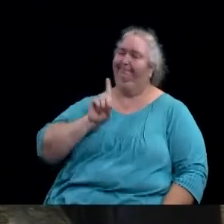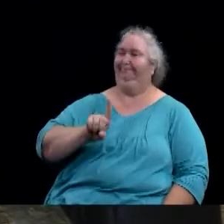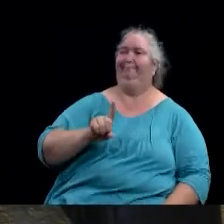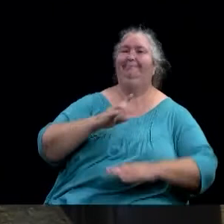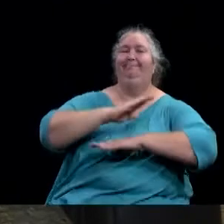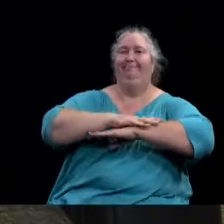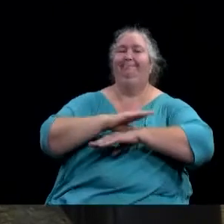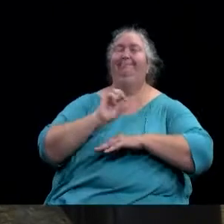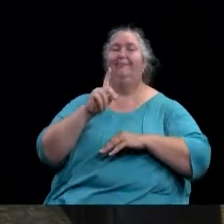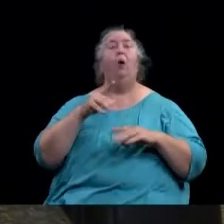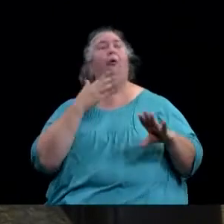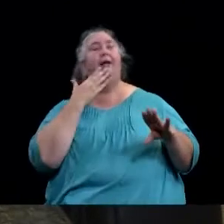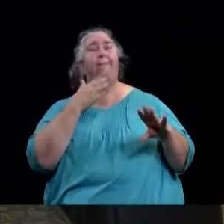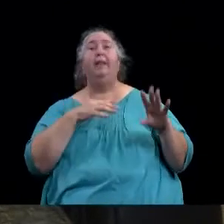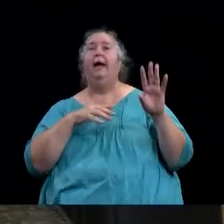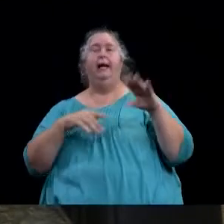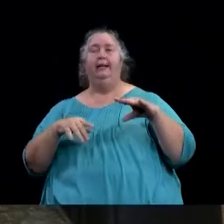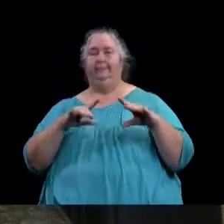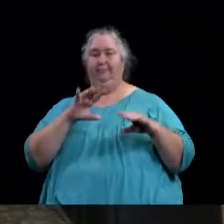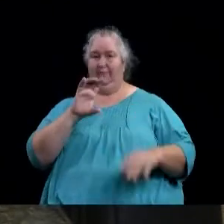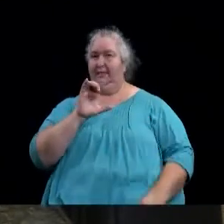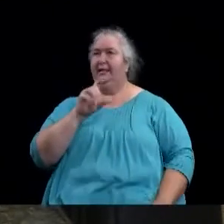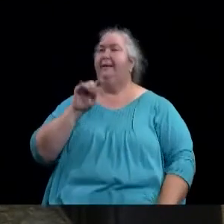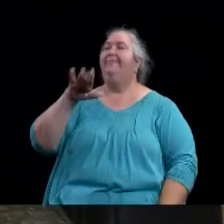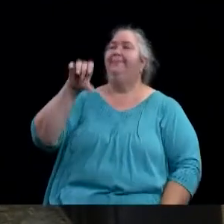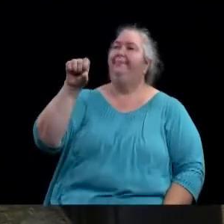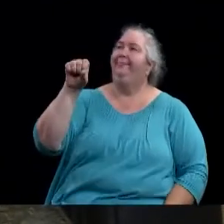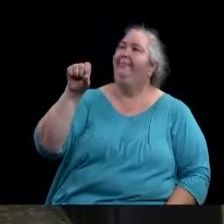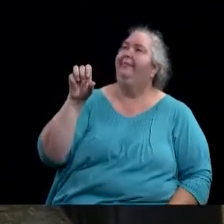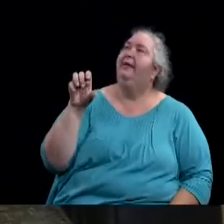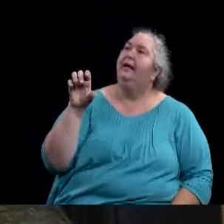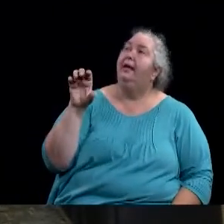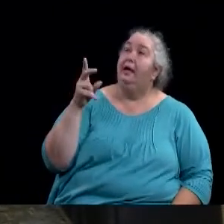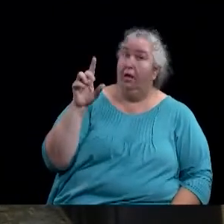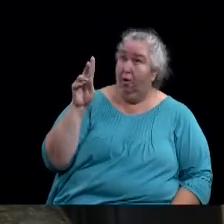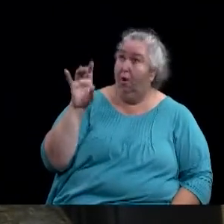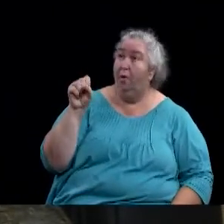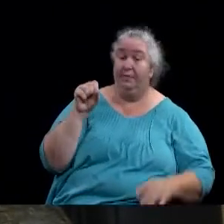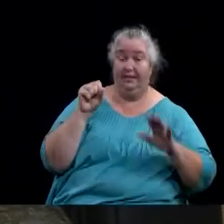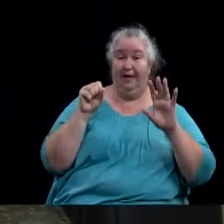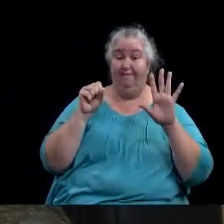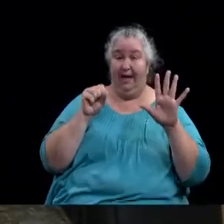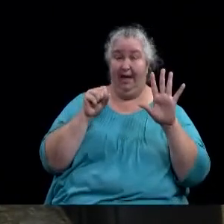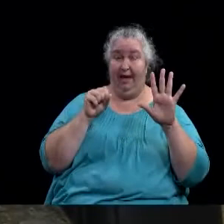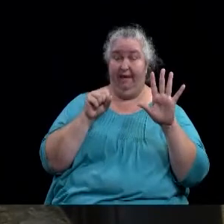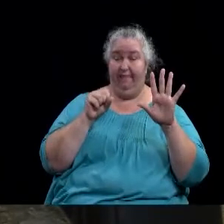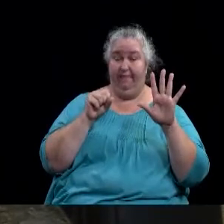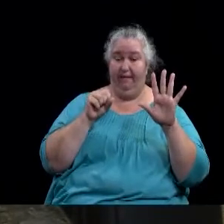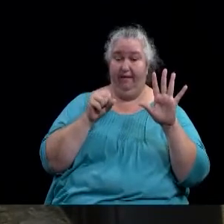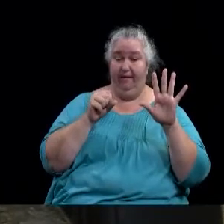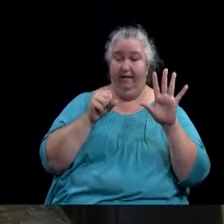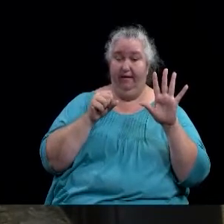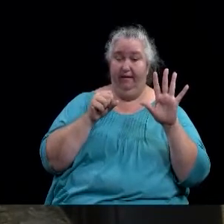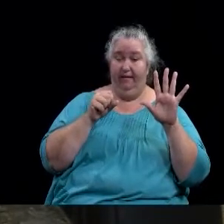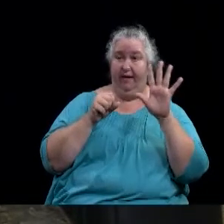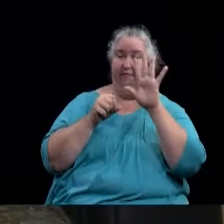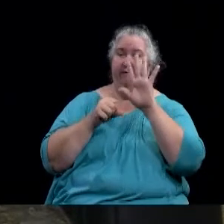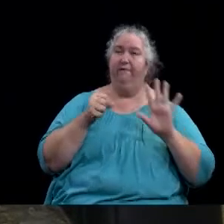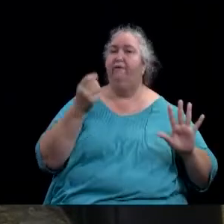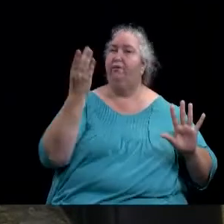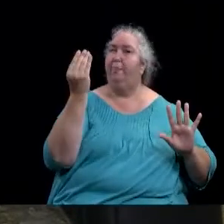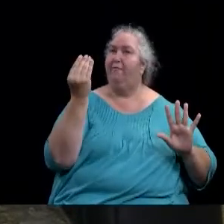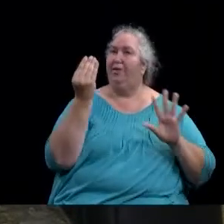Councilmember Holmes. 5 out of the 14 require an acre minimum lot size, and that would